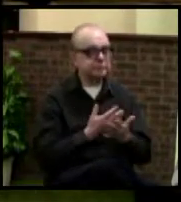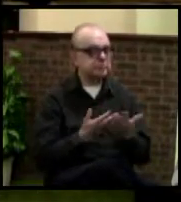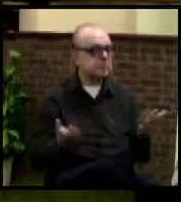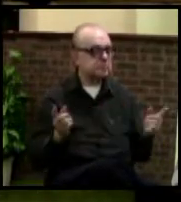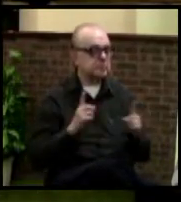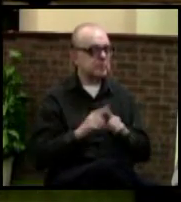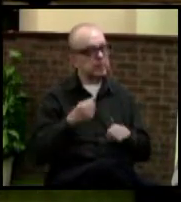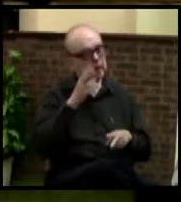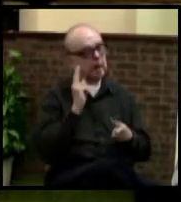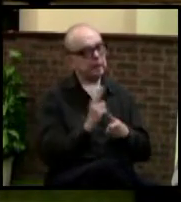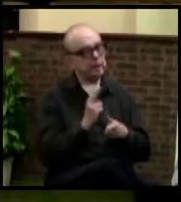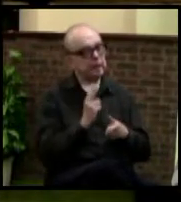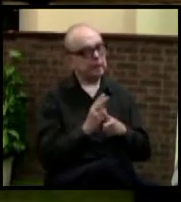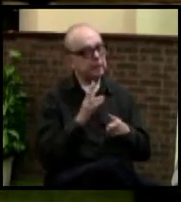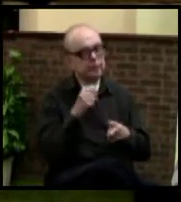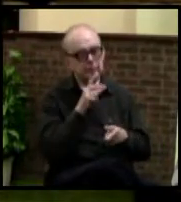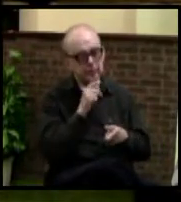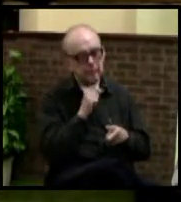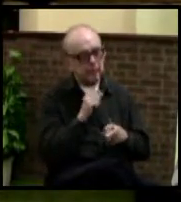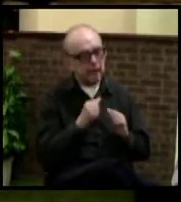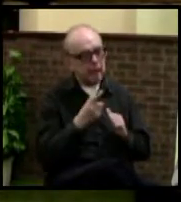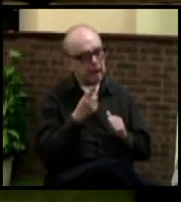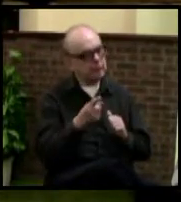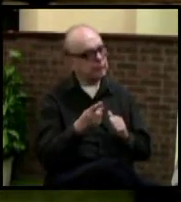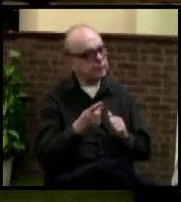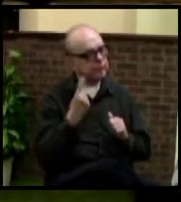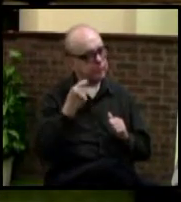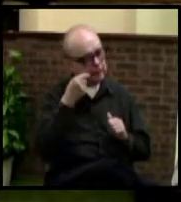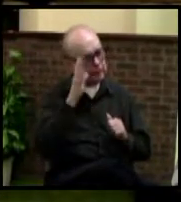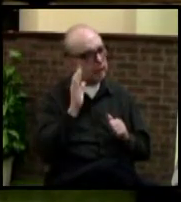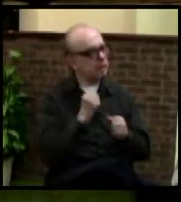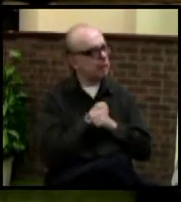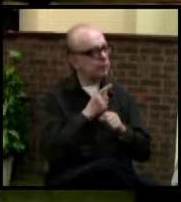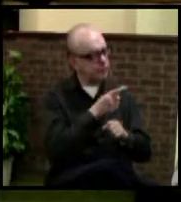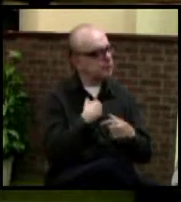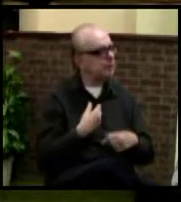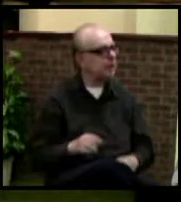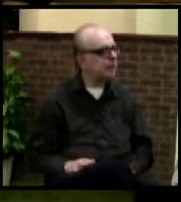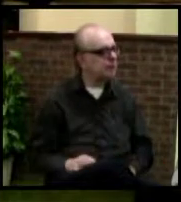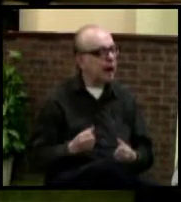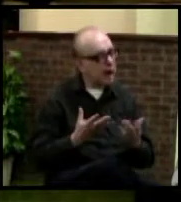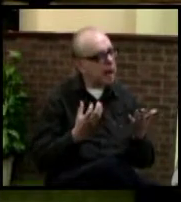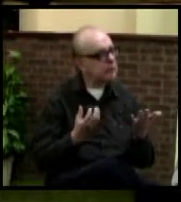anything, but yet God takes care of it, how much do you think that he loves you and me?